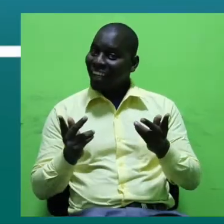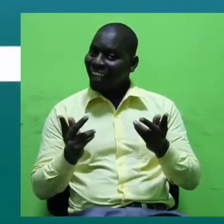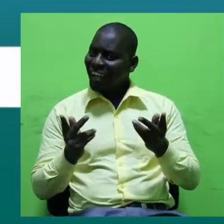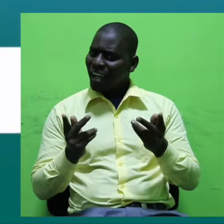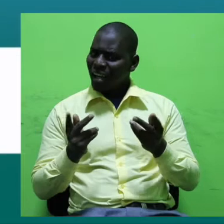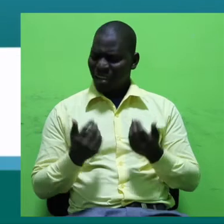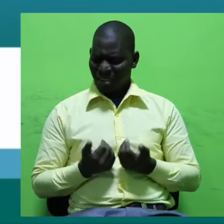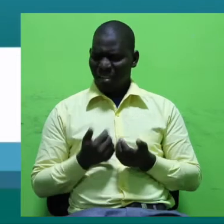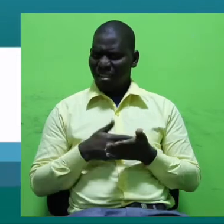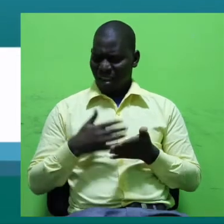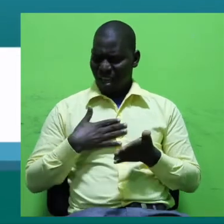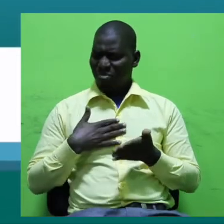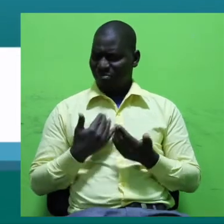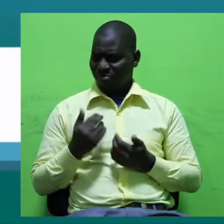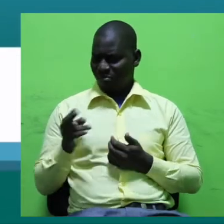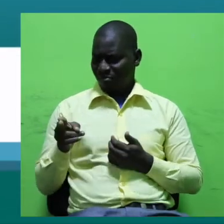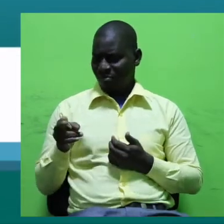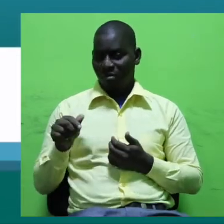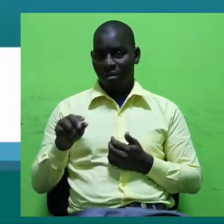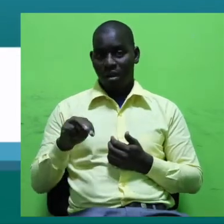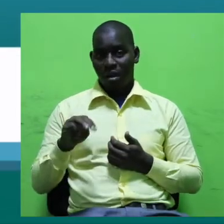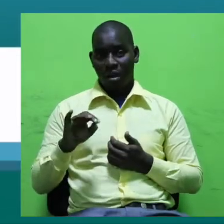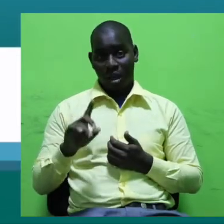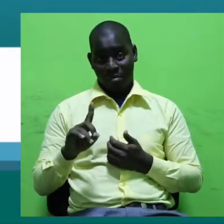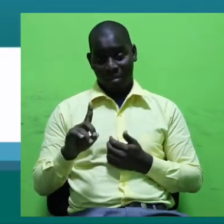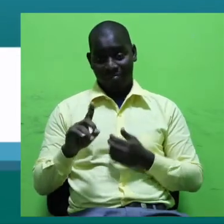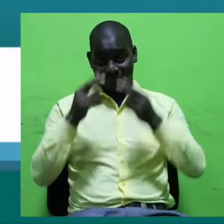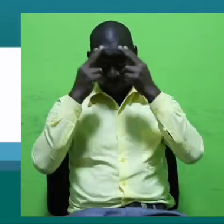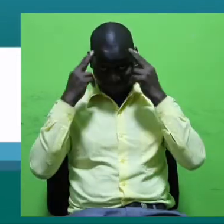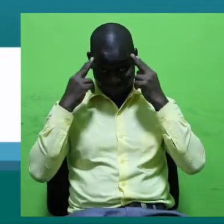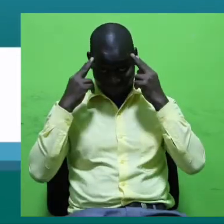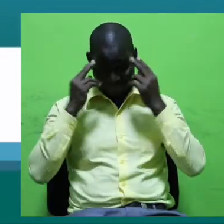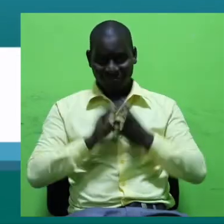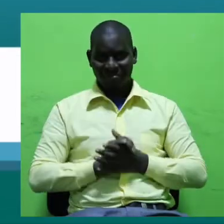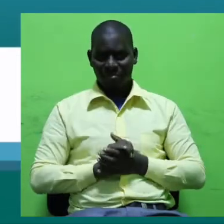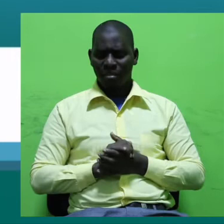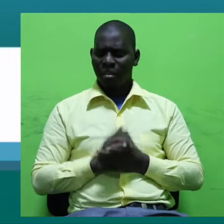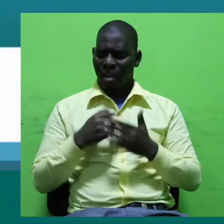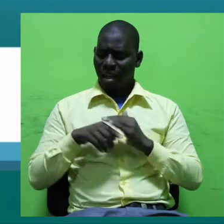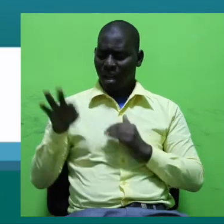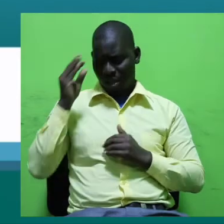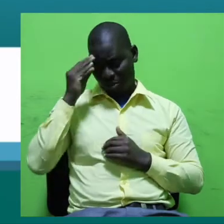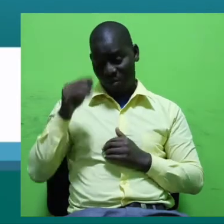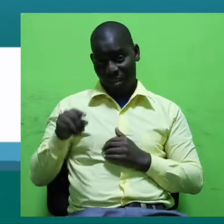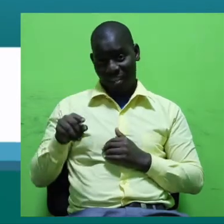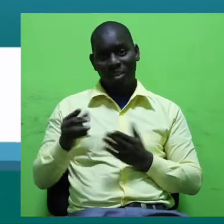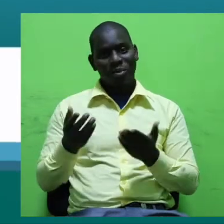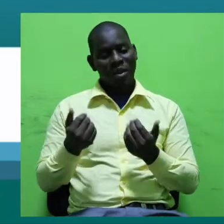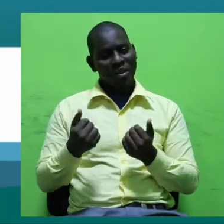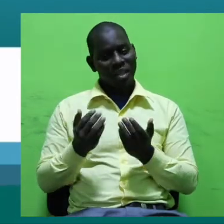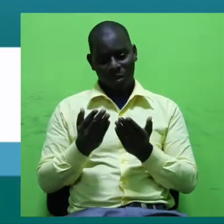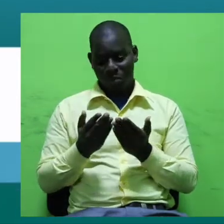Hello, my name is Nashat Shabansal, biology teacher from SUZA TV. In this lesson, we will